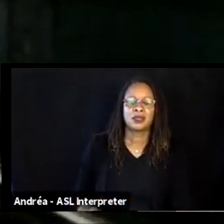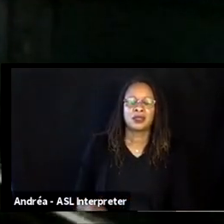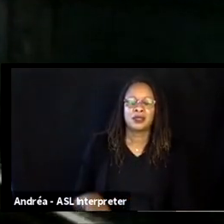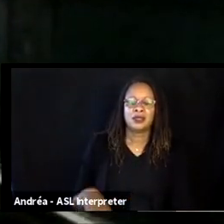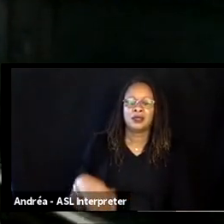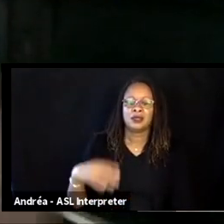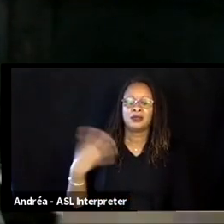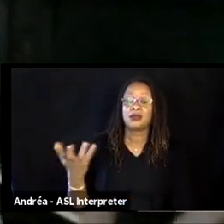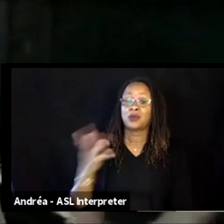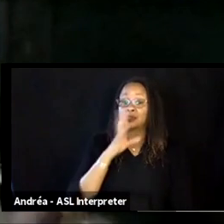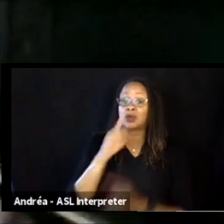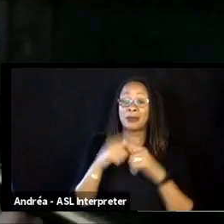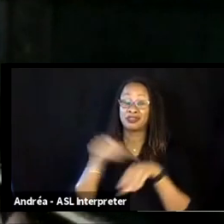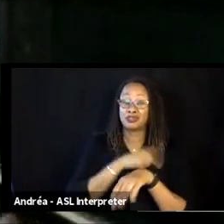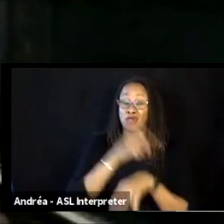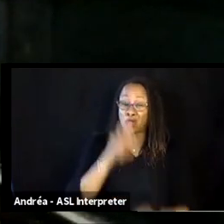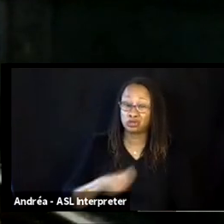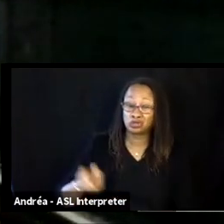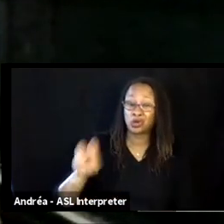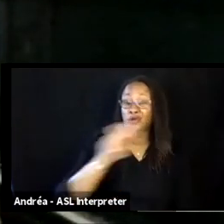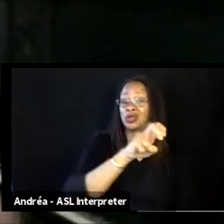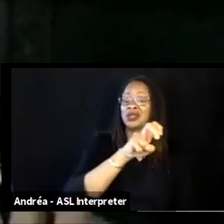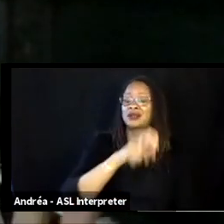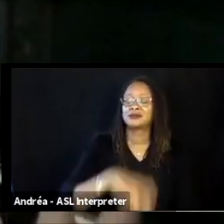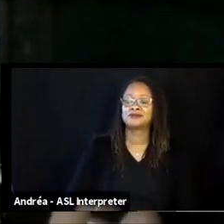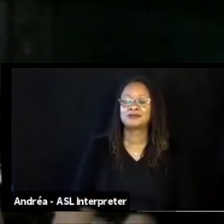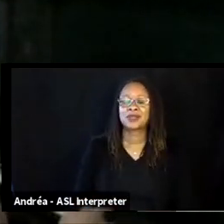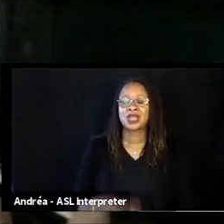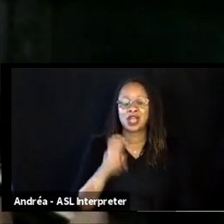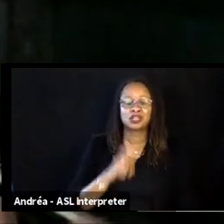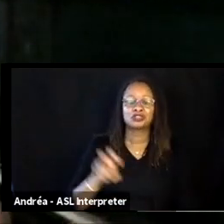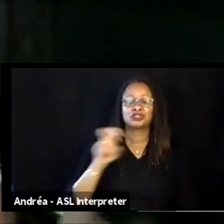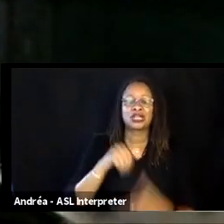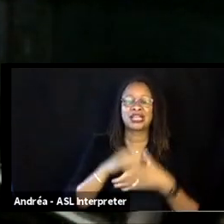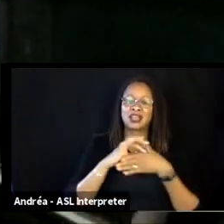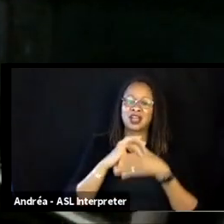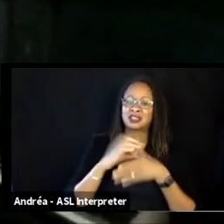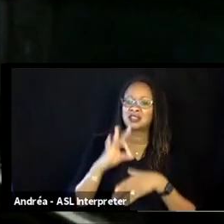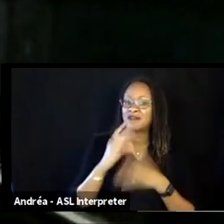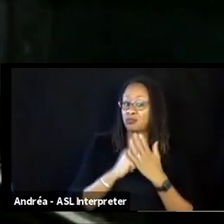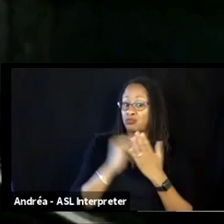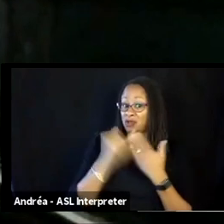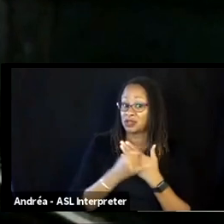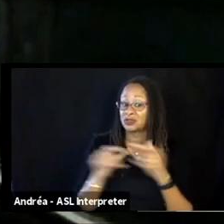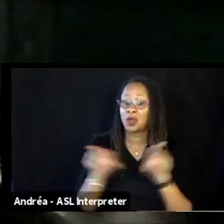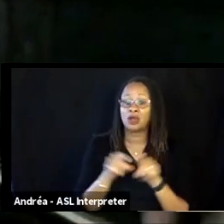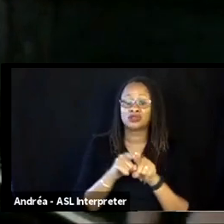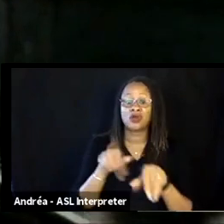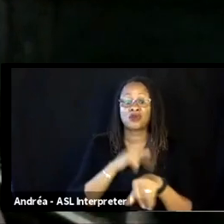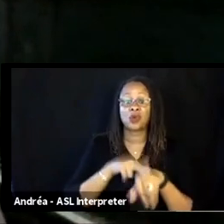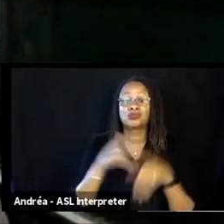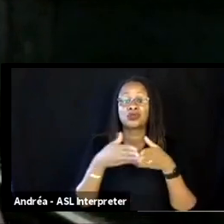long journey, but that's both a journey within the context of a project, but also, of course, like the